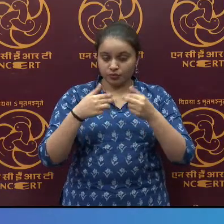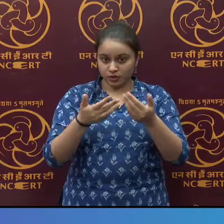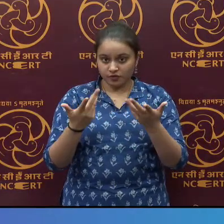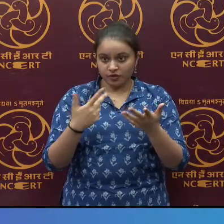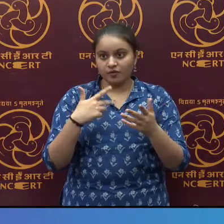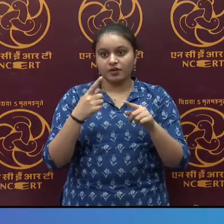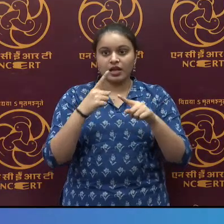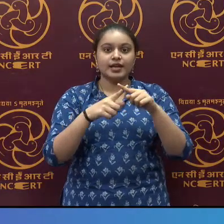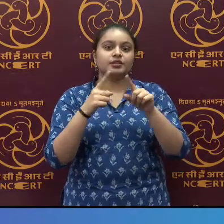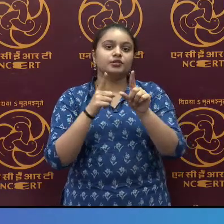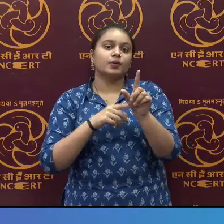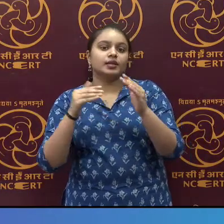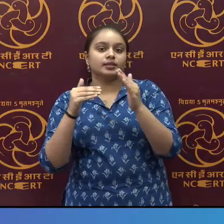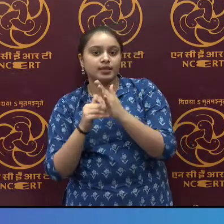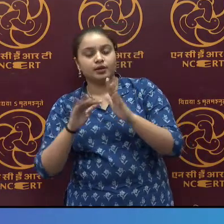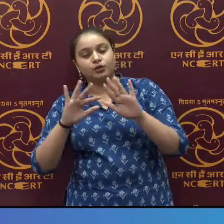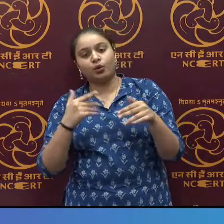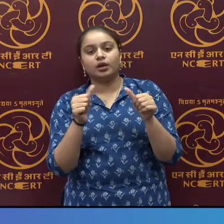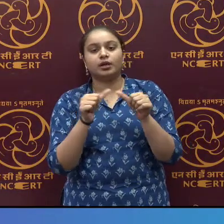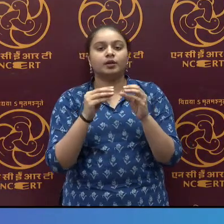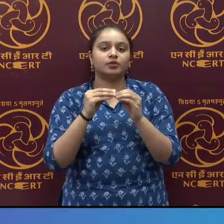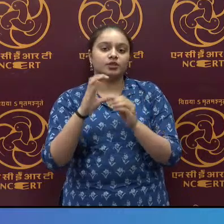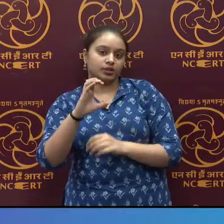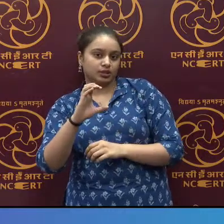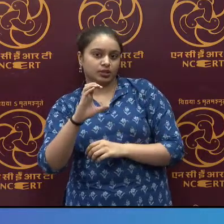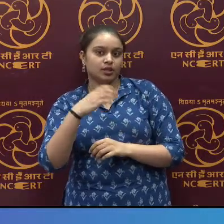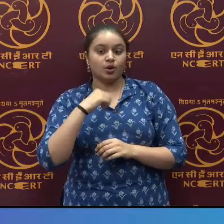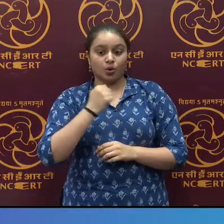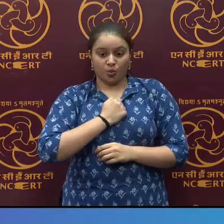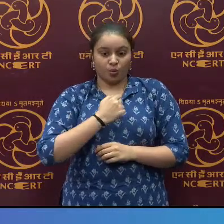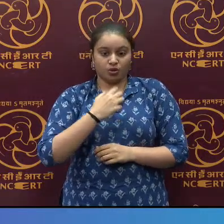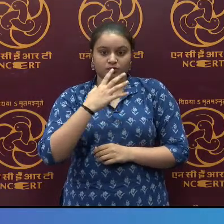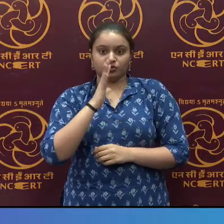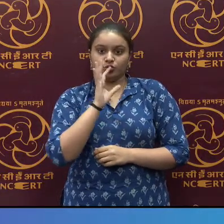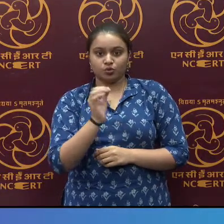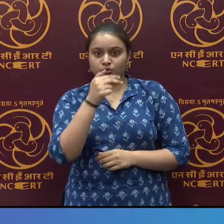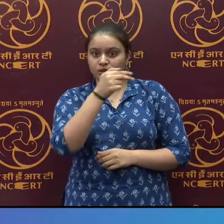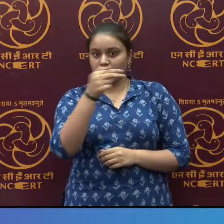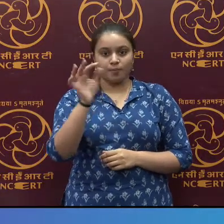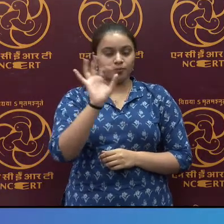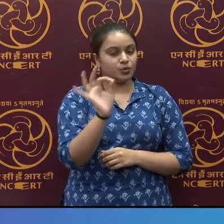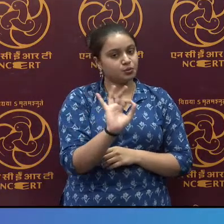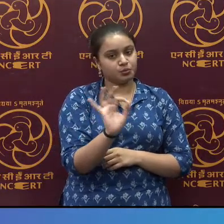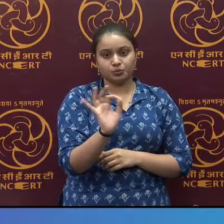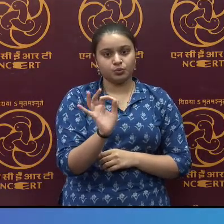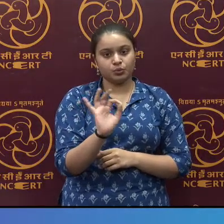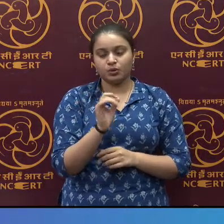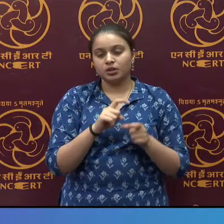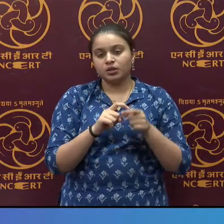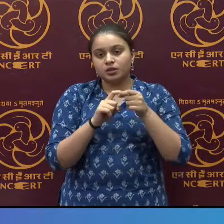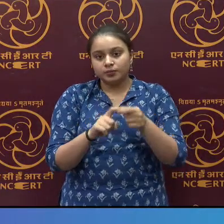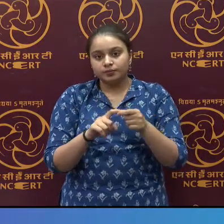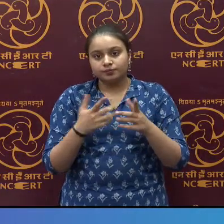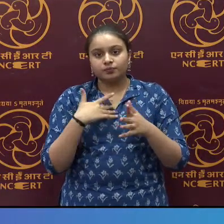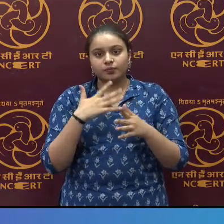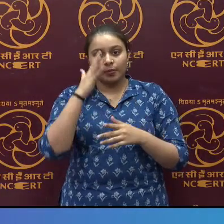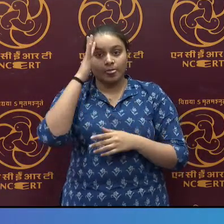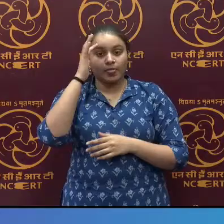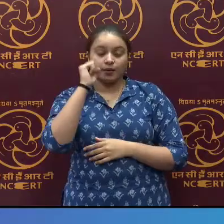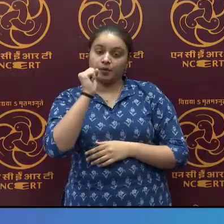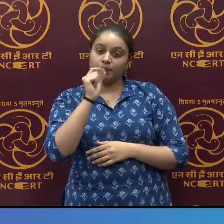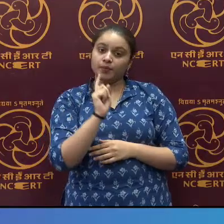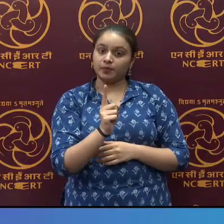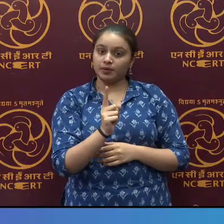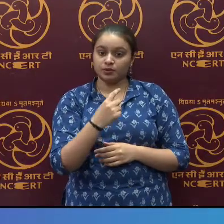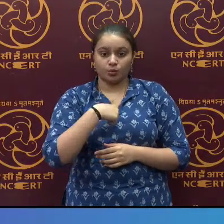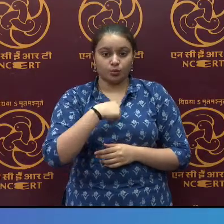stick to XYZ or ABC. You are not supposed to write your original name in the question. That needs to be kept in mind, very